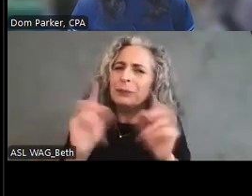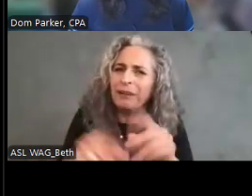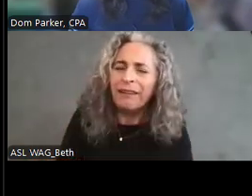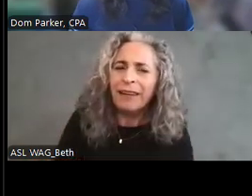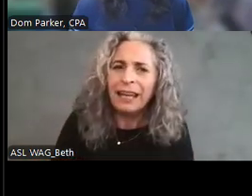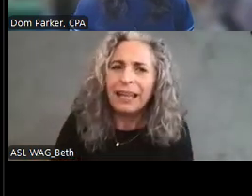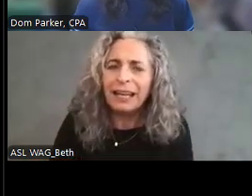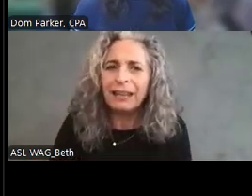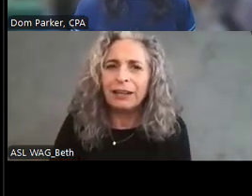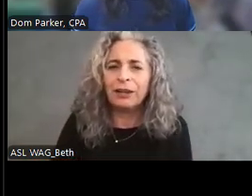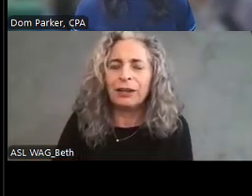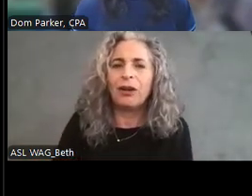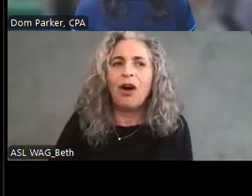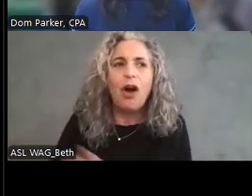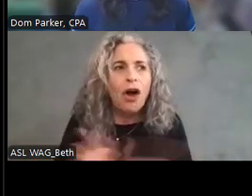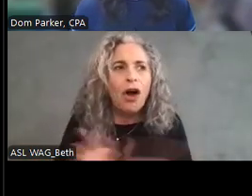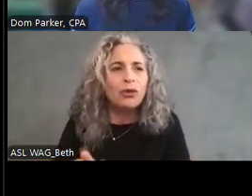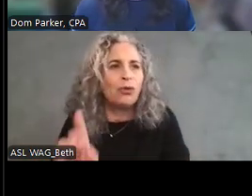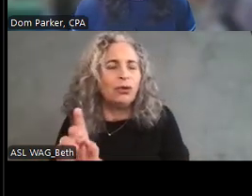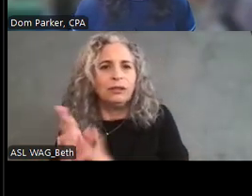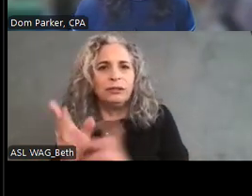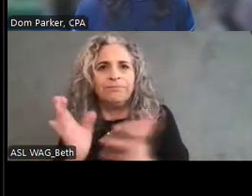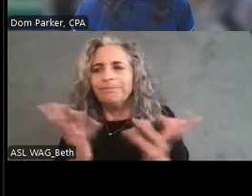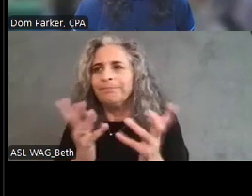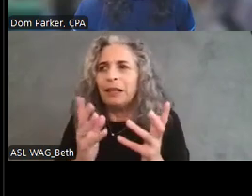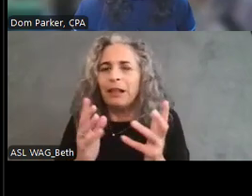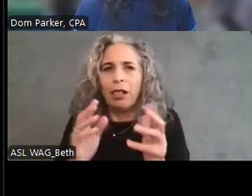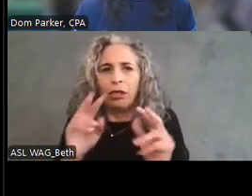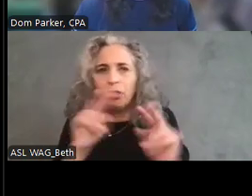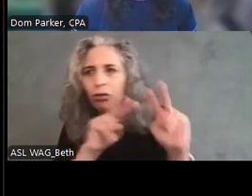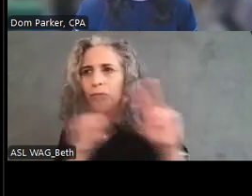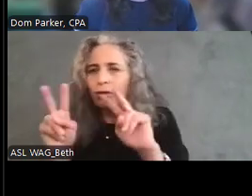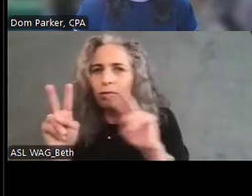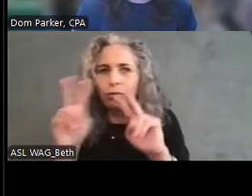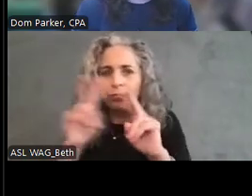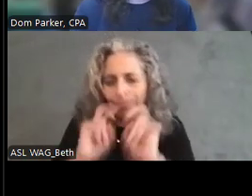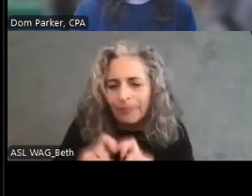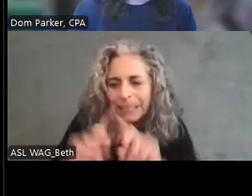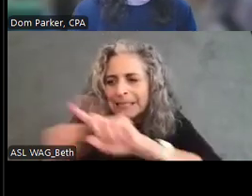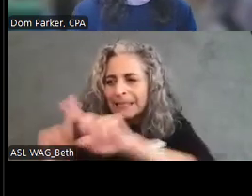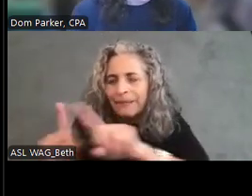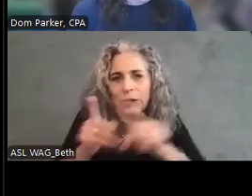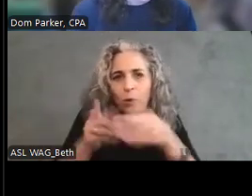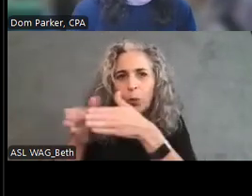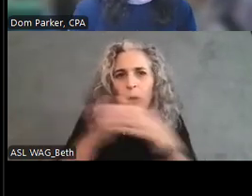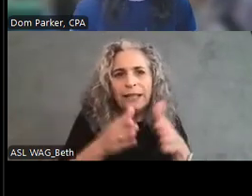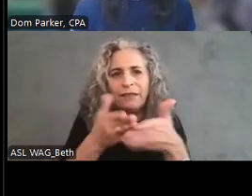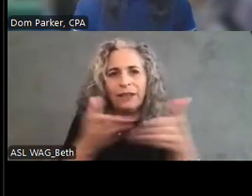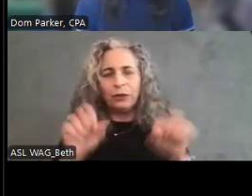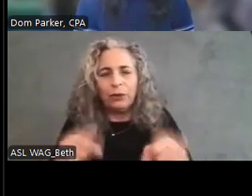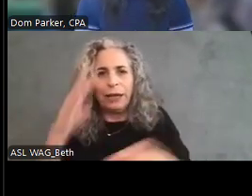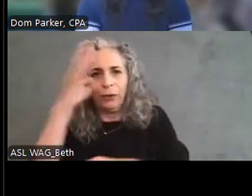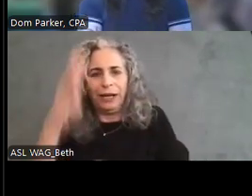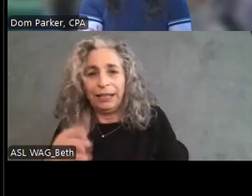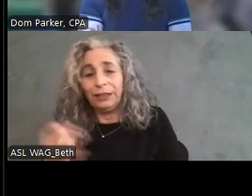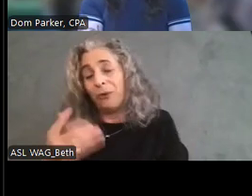And really just explore different avenues and ideas of what you can create. So thank you.